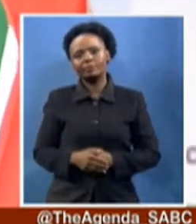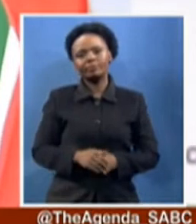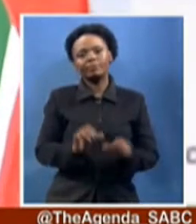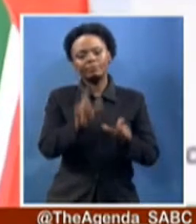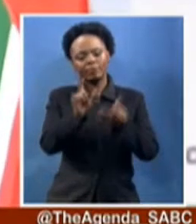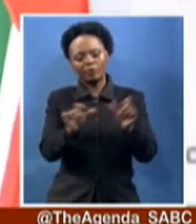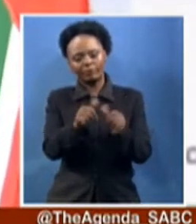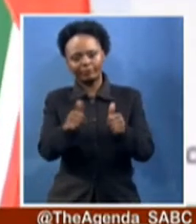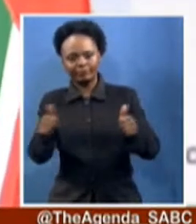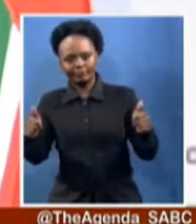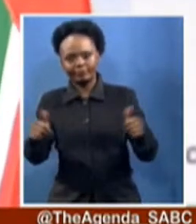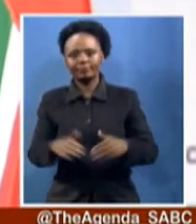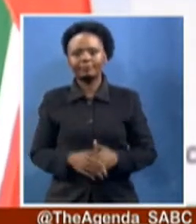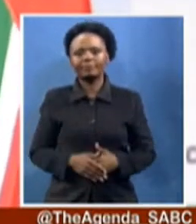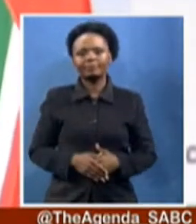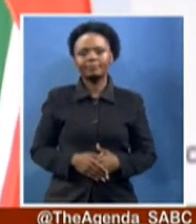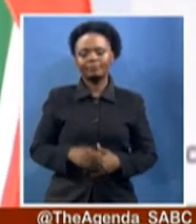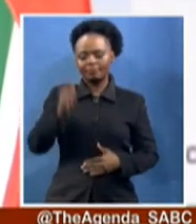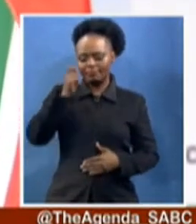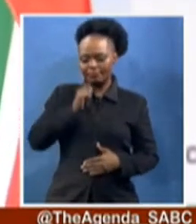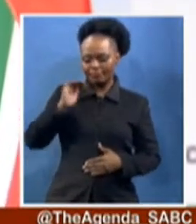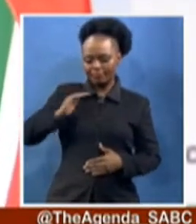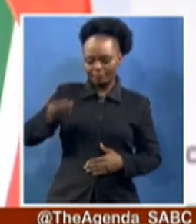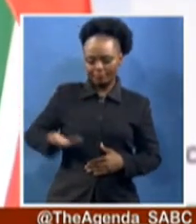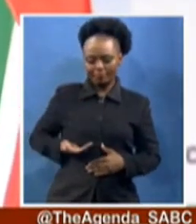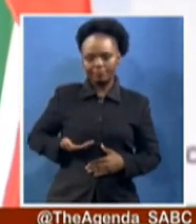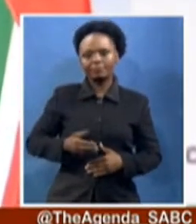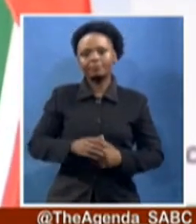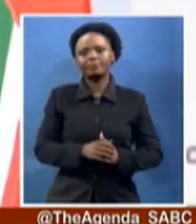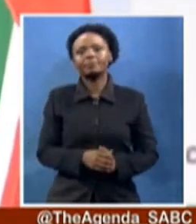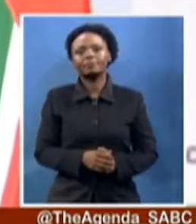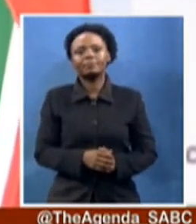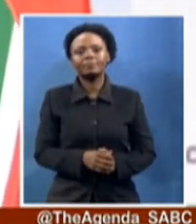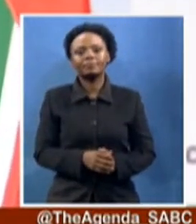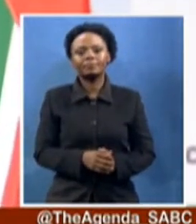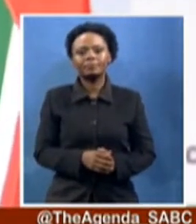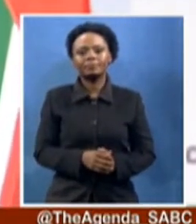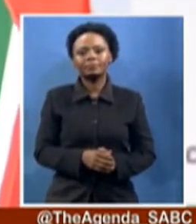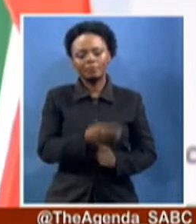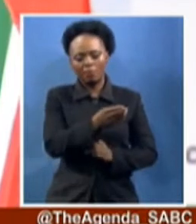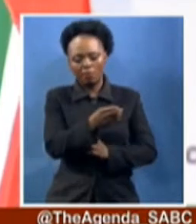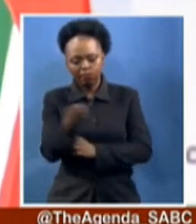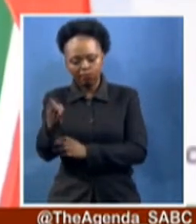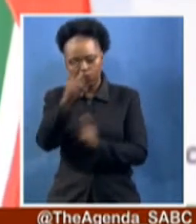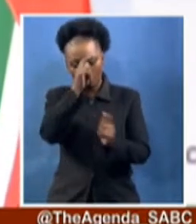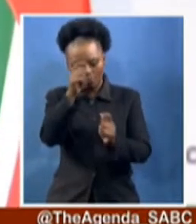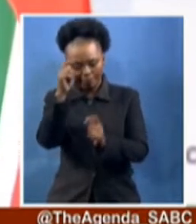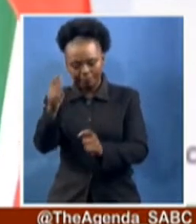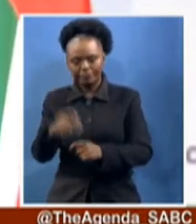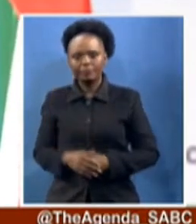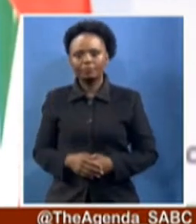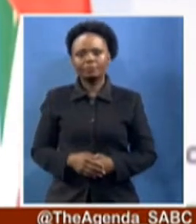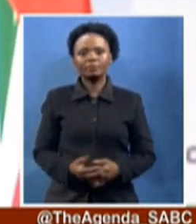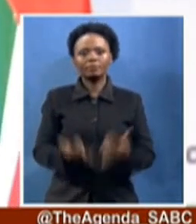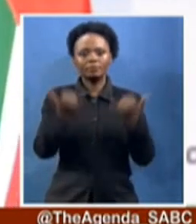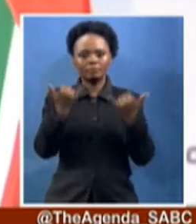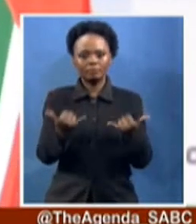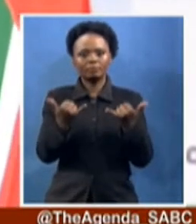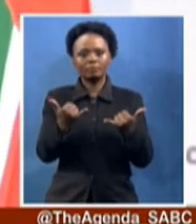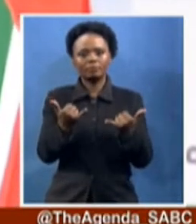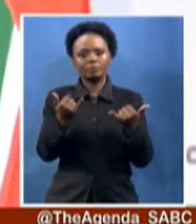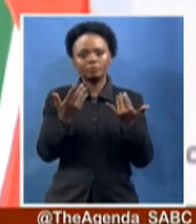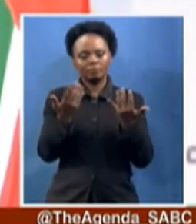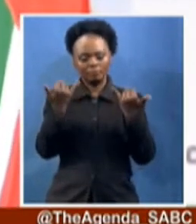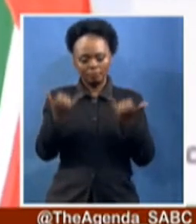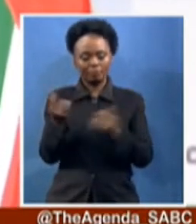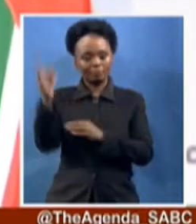Today, we have gathered to mark an achievement by ordinary South Africans. The road to